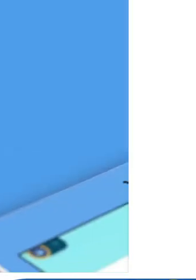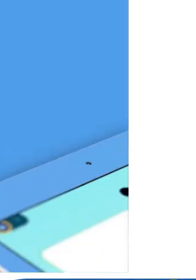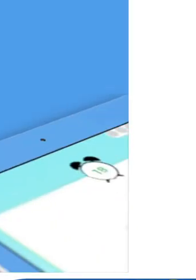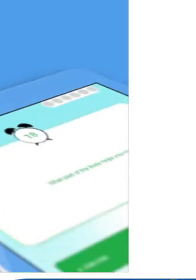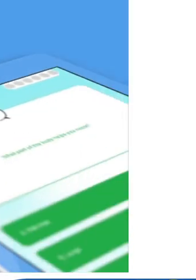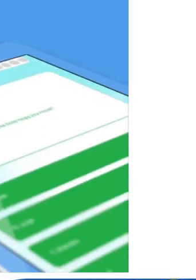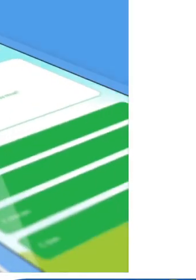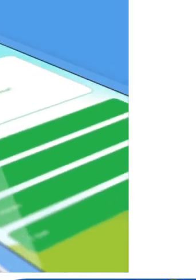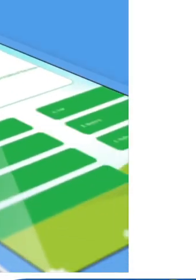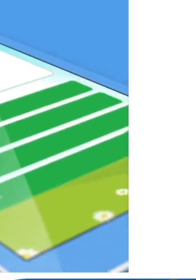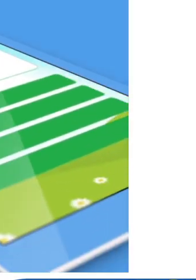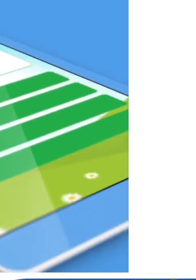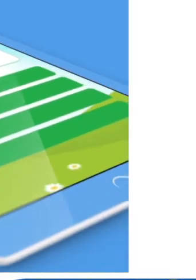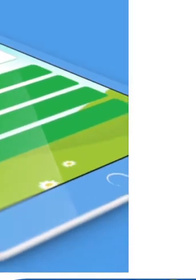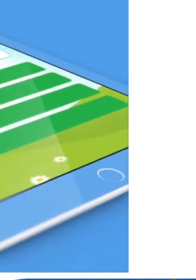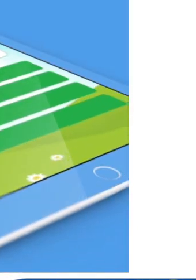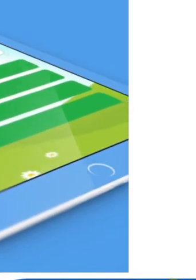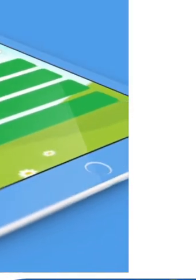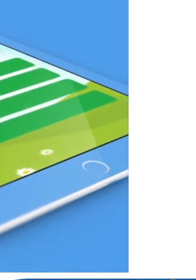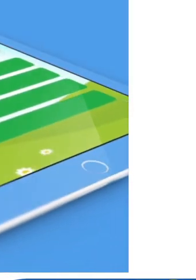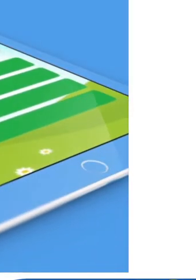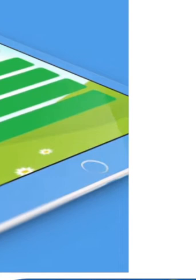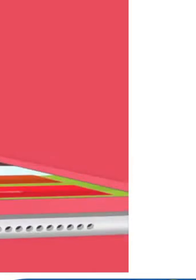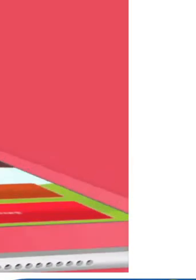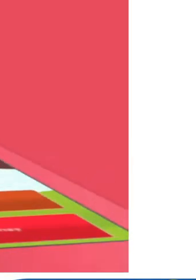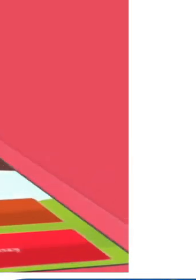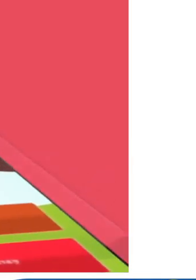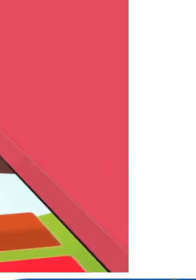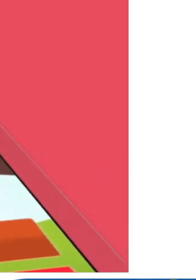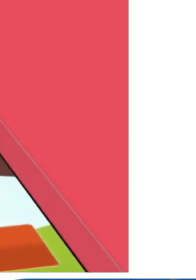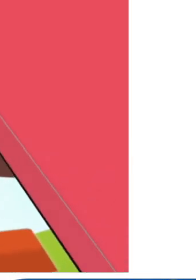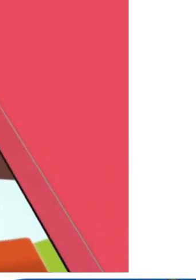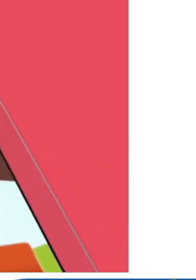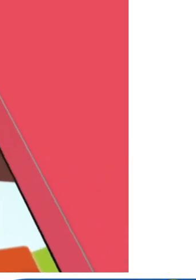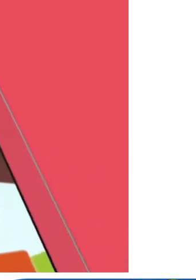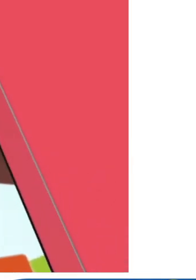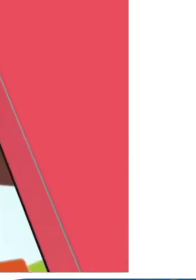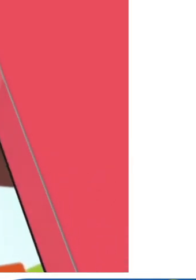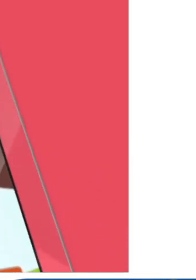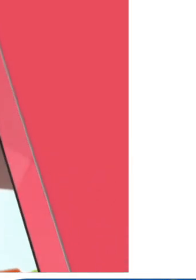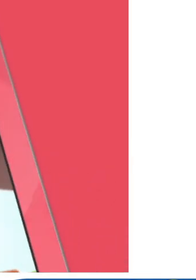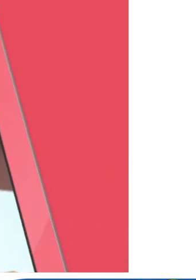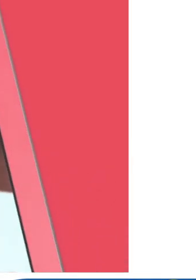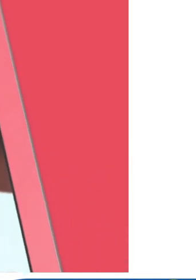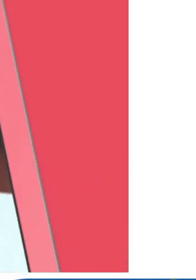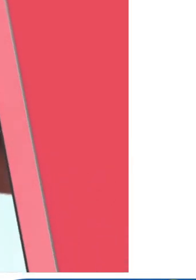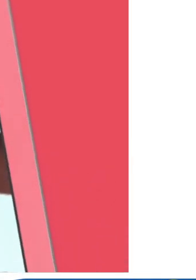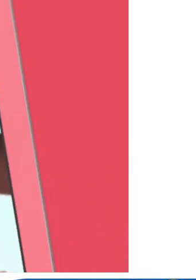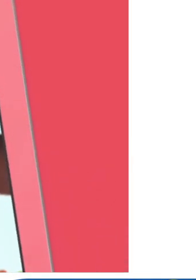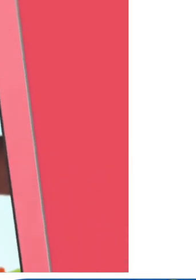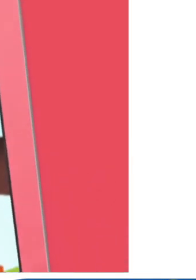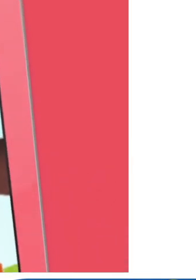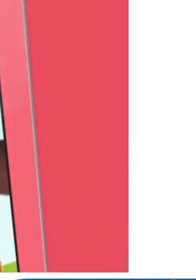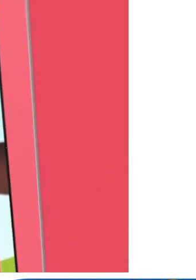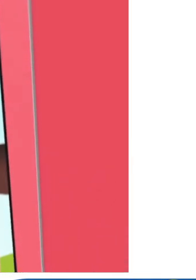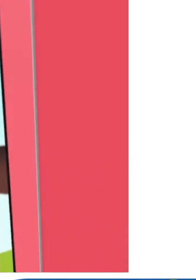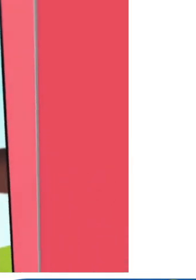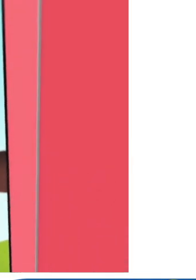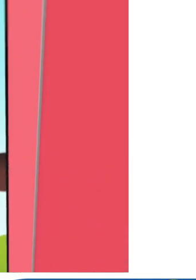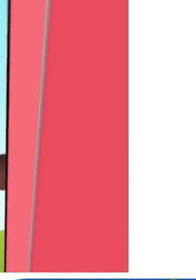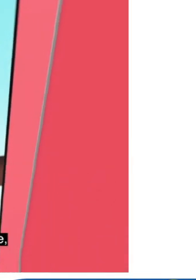We gamified the learning experience. It's fun, educational, And of course, it's